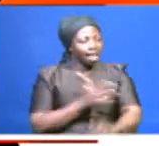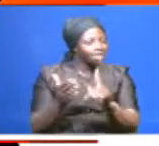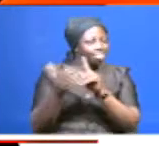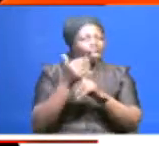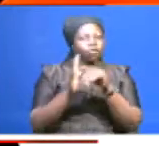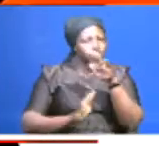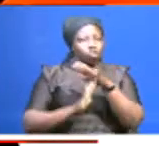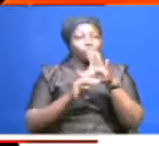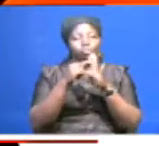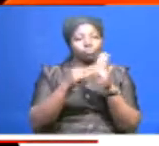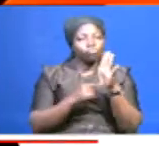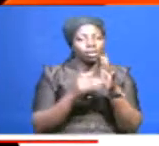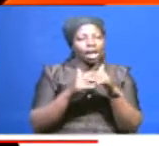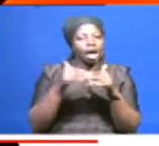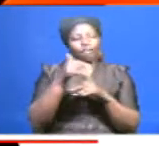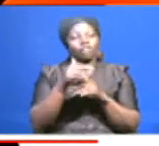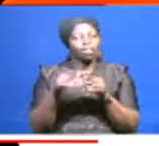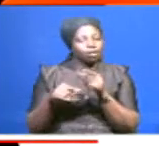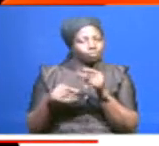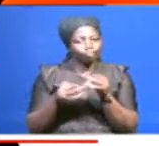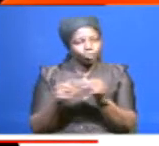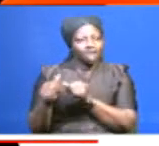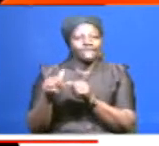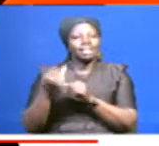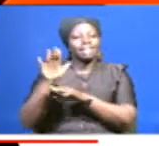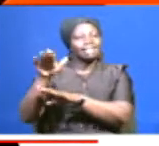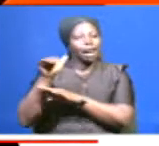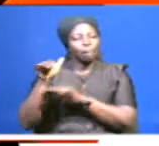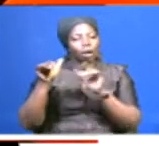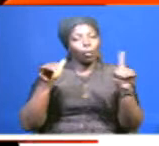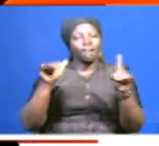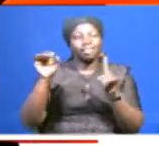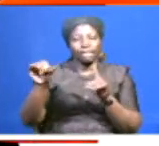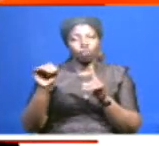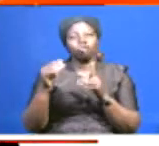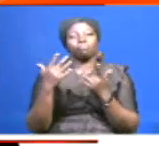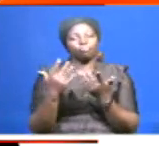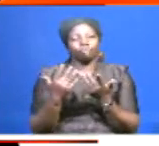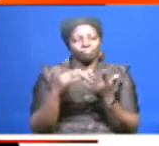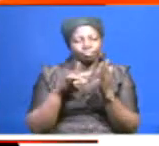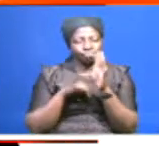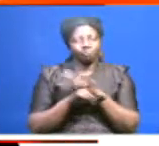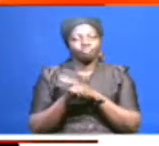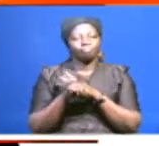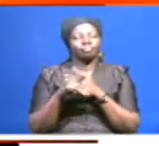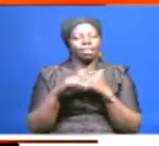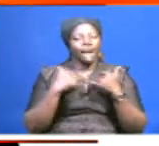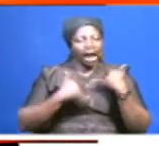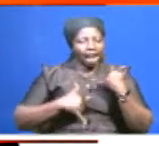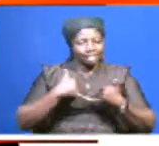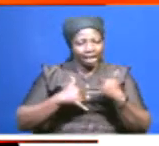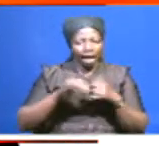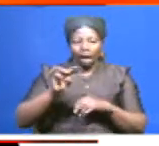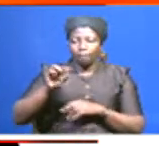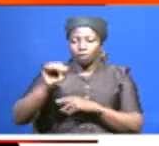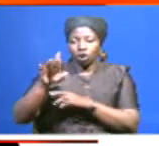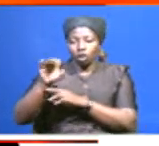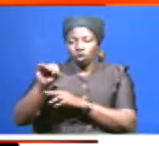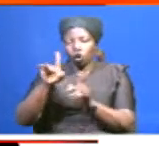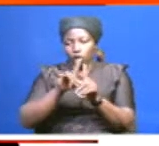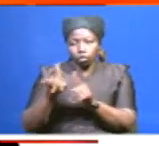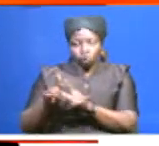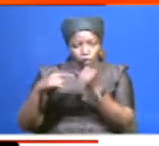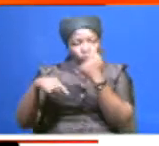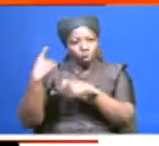over Zambia at the 2023 under 17 AFCON in Constantine, Algeria. Meanwhile, Morocco also registered a win after a